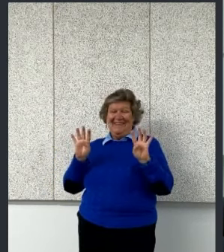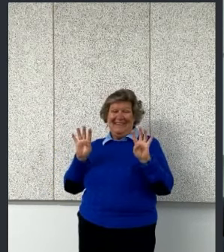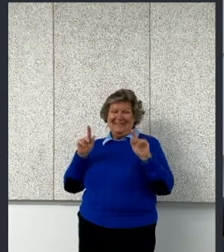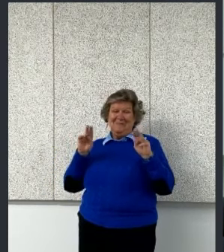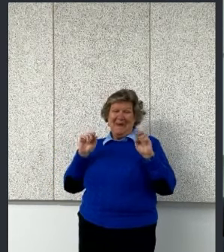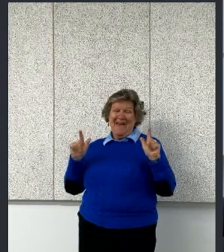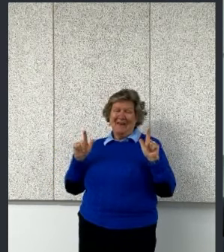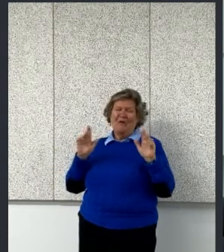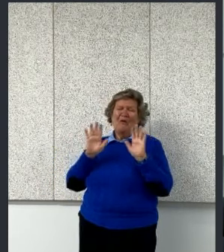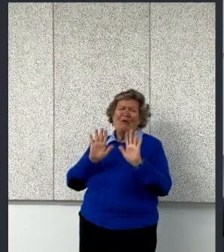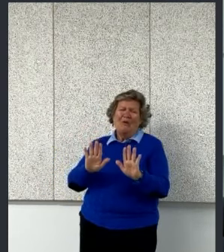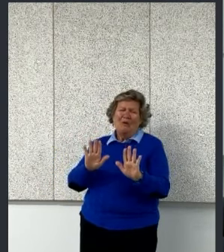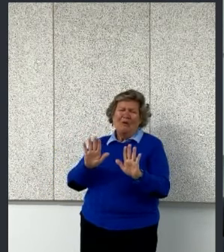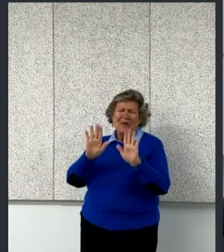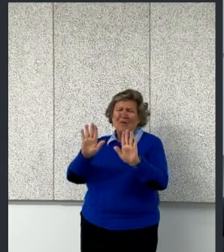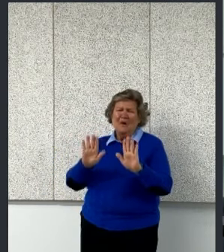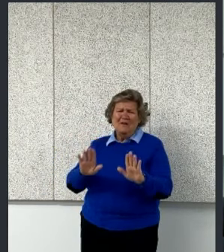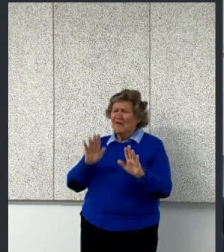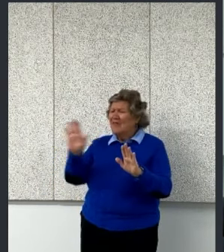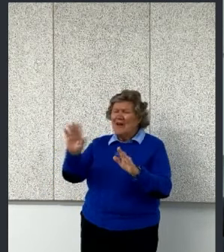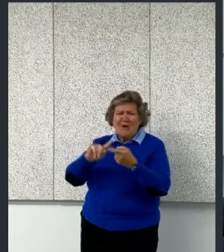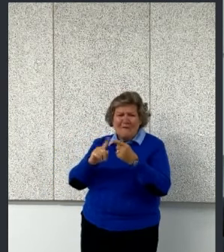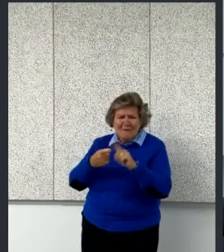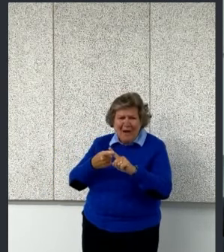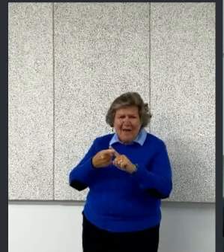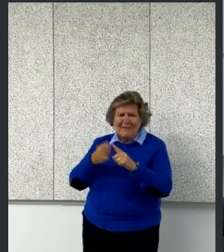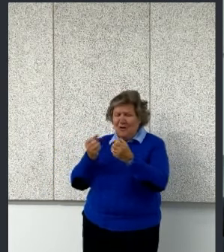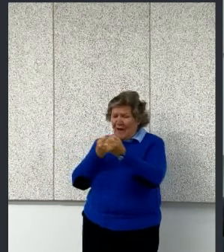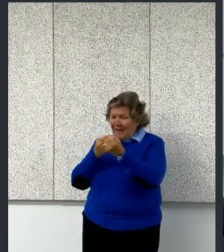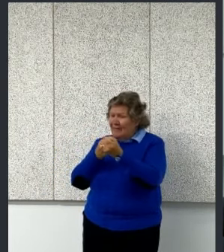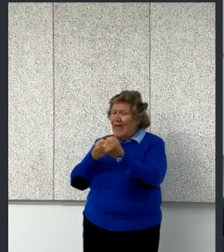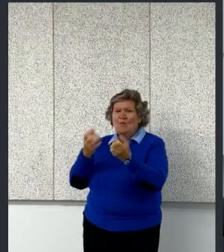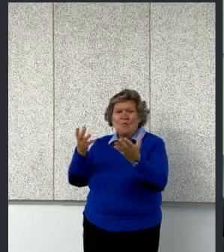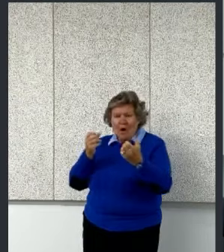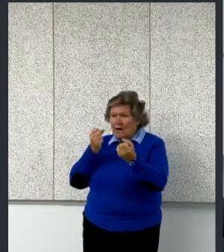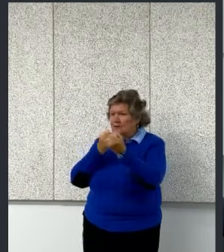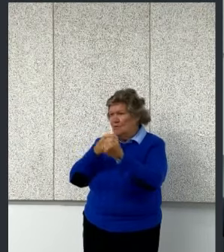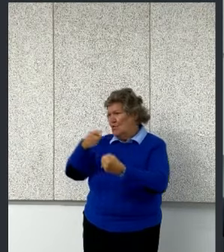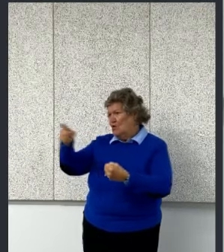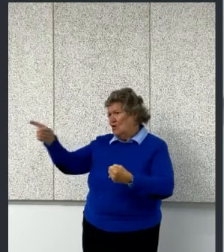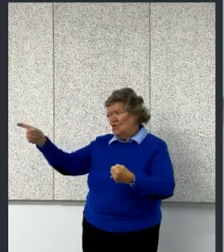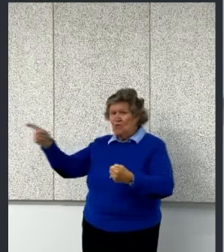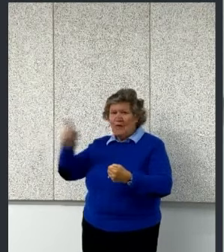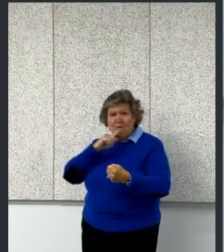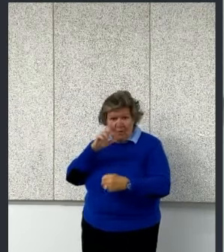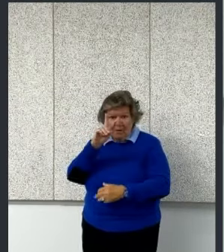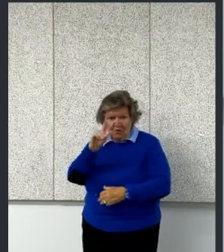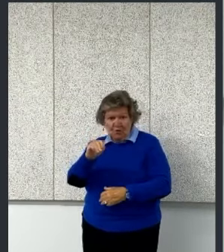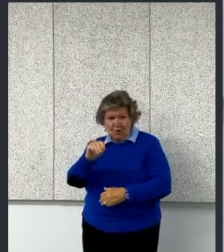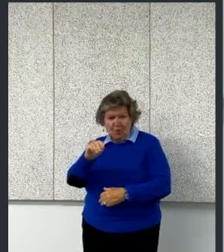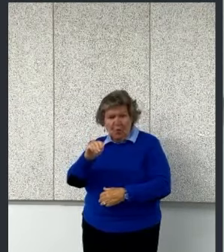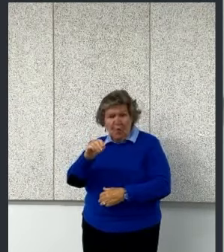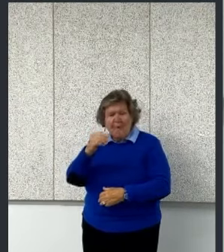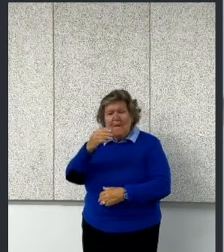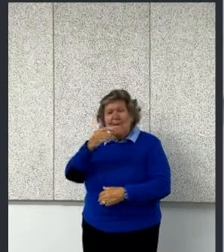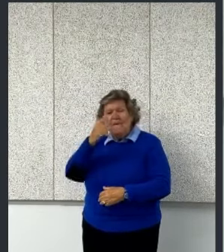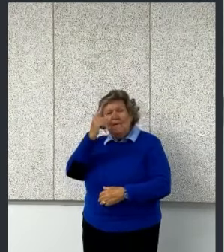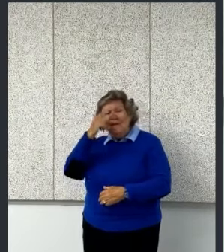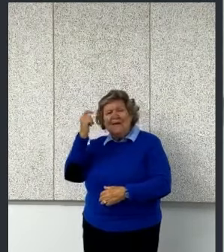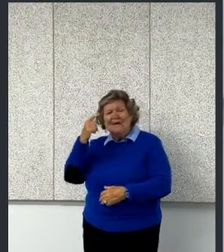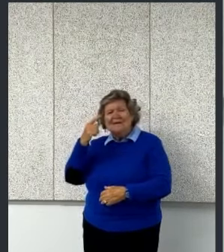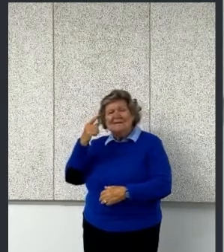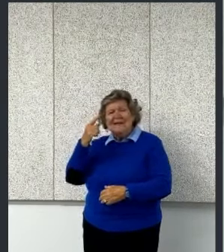yeah. and friends. They want to go to bat for you to get better at what you want